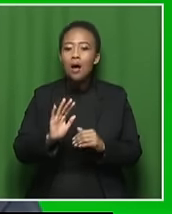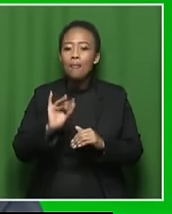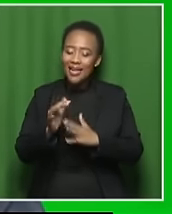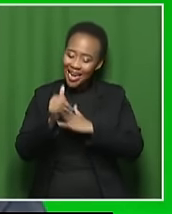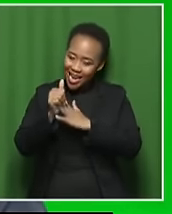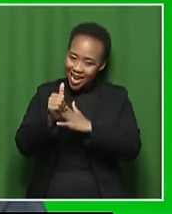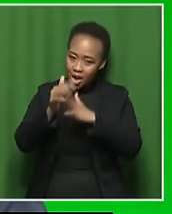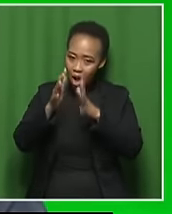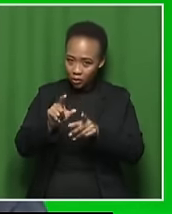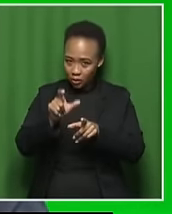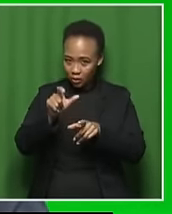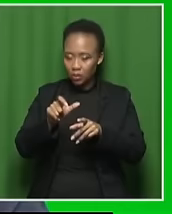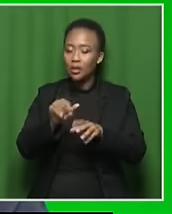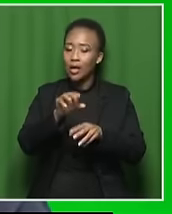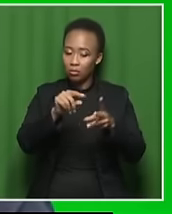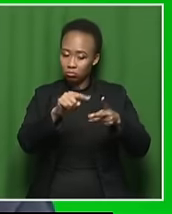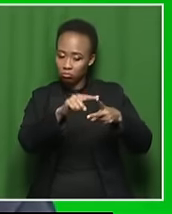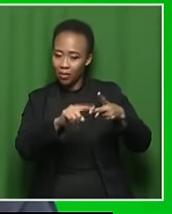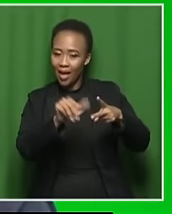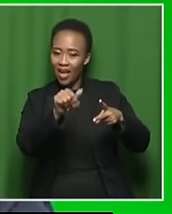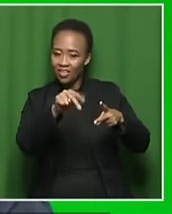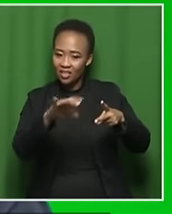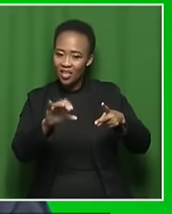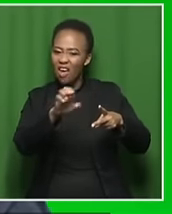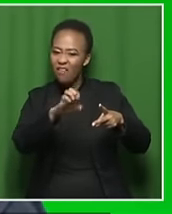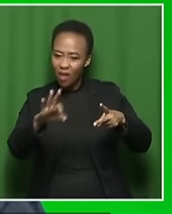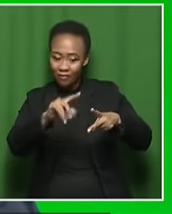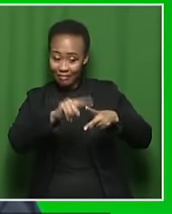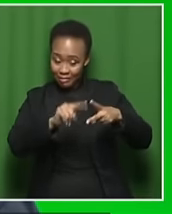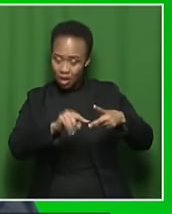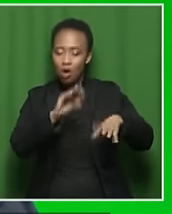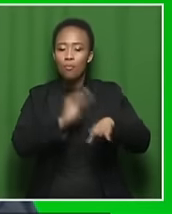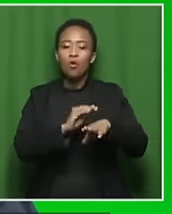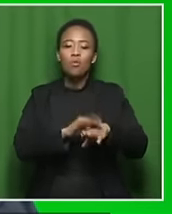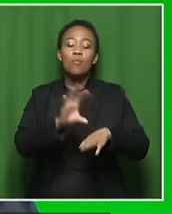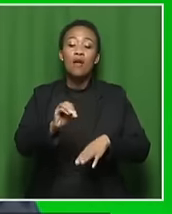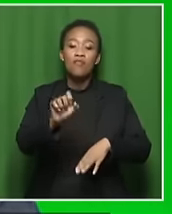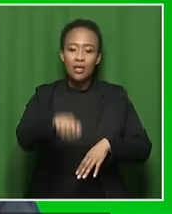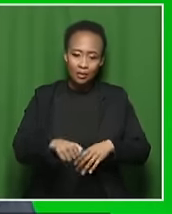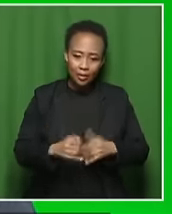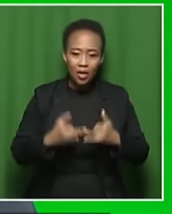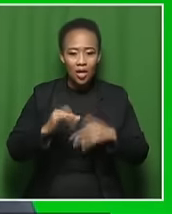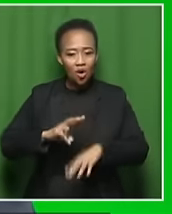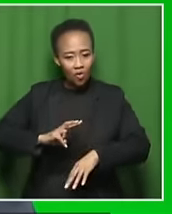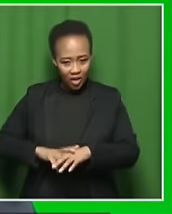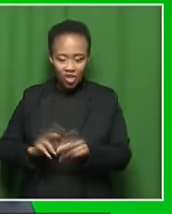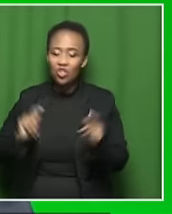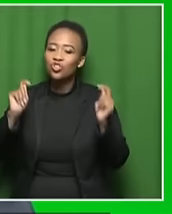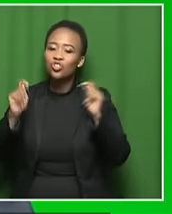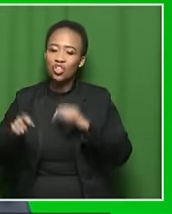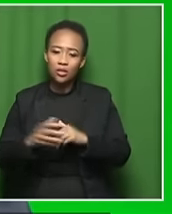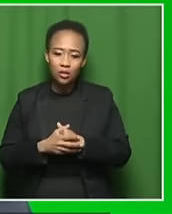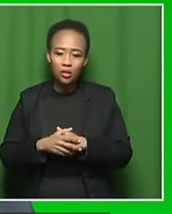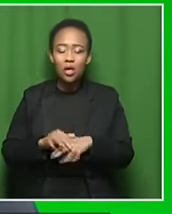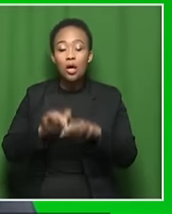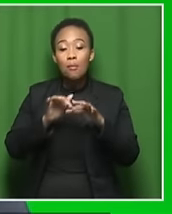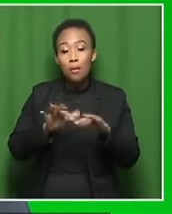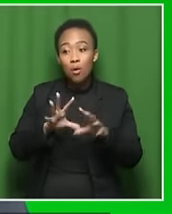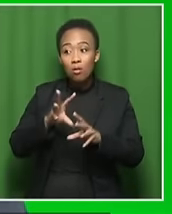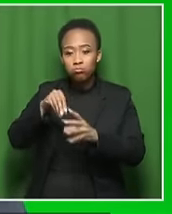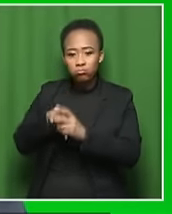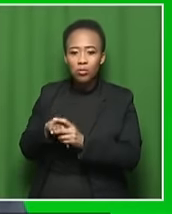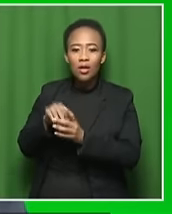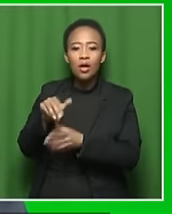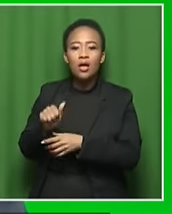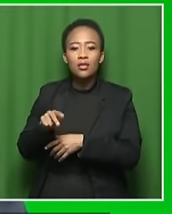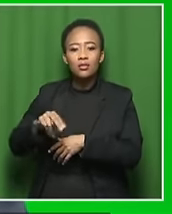those parties. From our point of view, this election is a referendum on change. Anyone who aligns around the ANC is